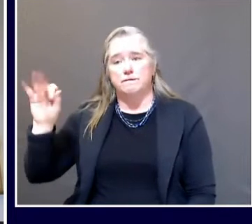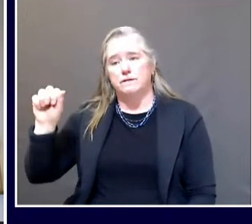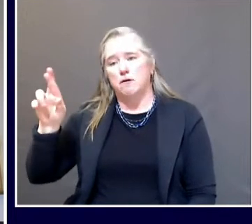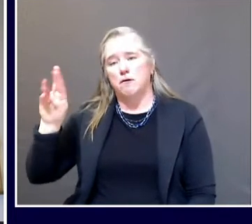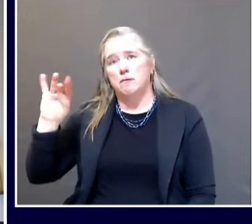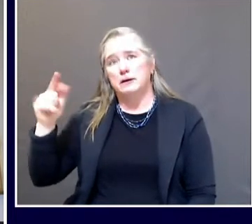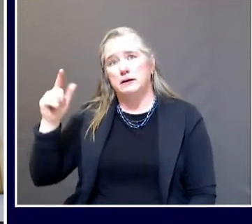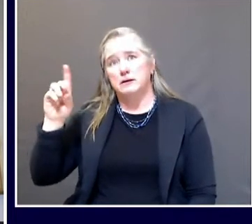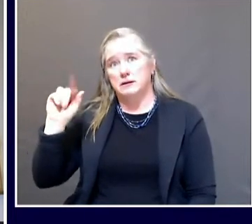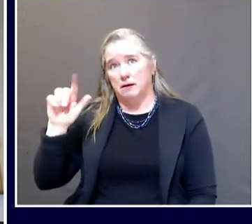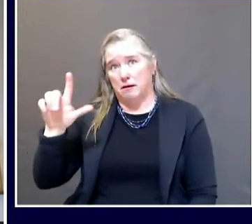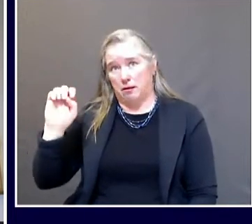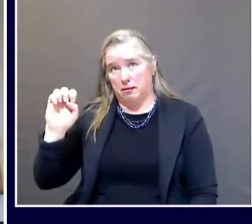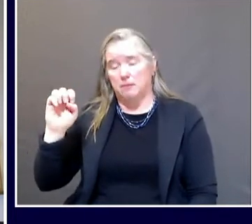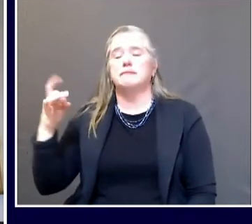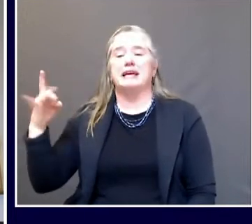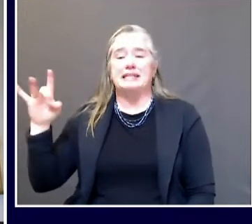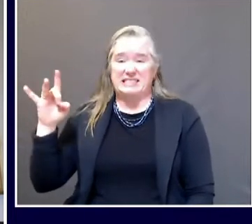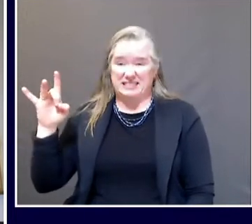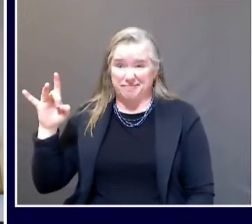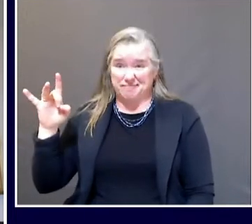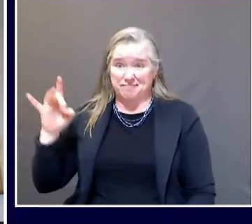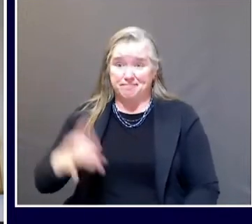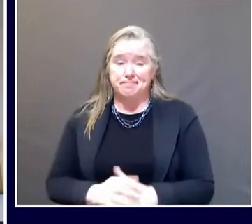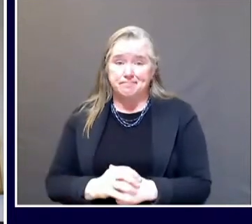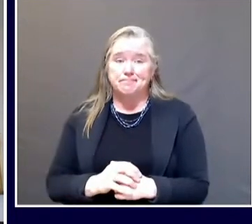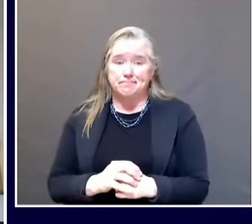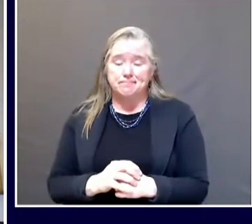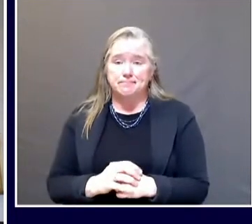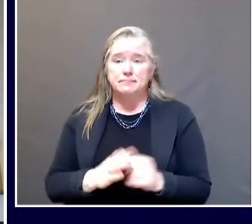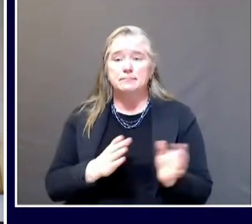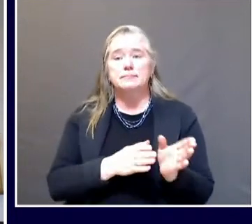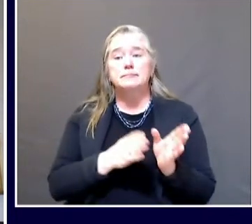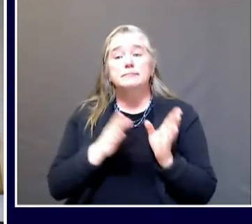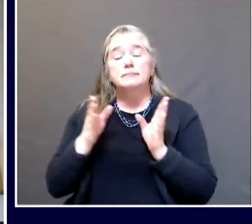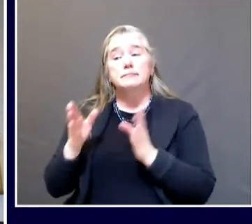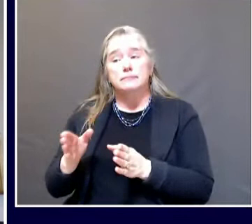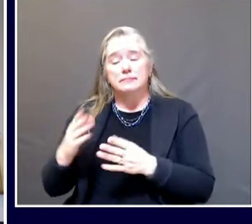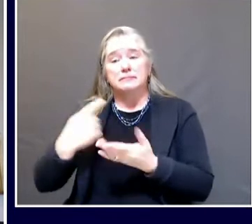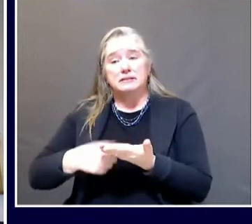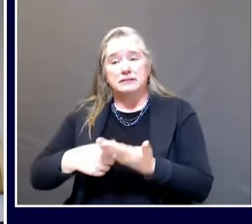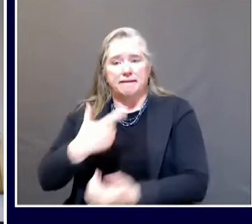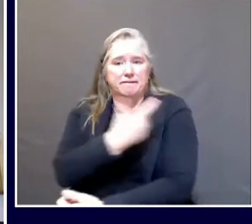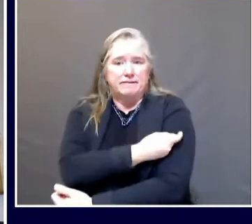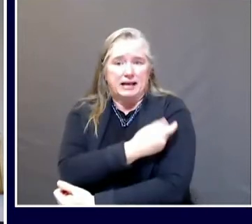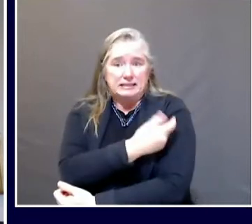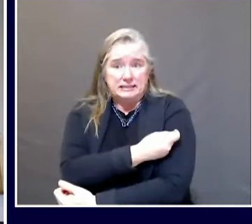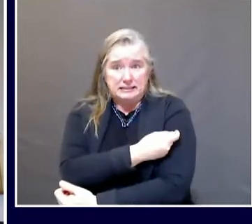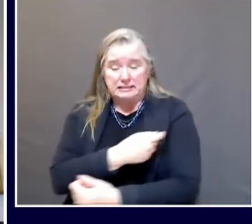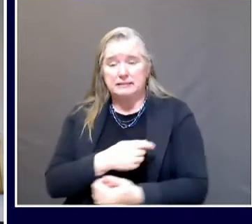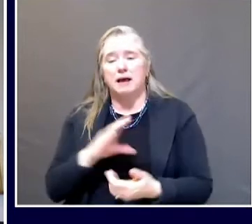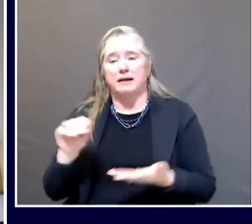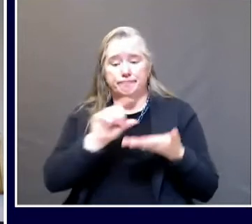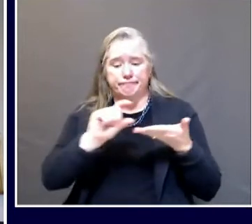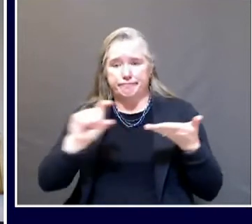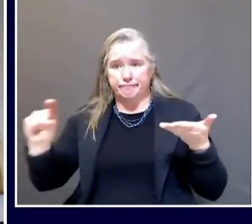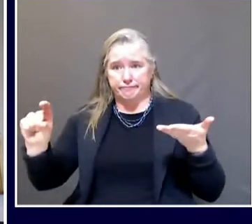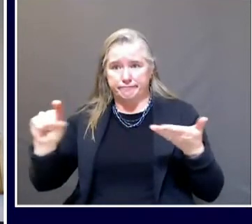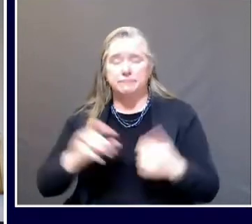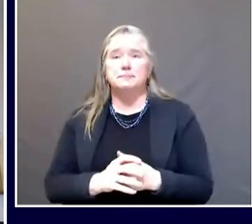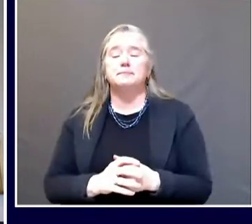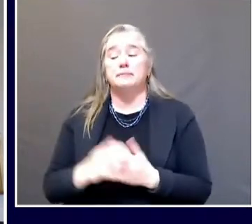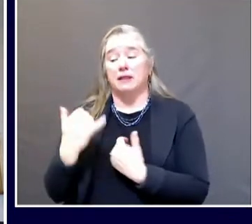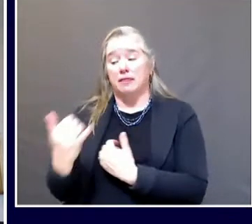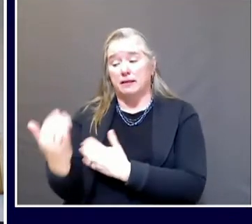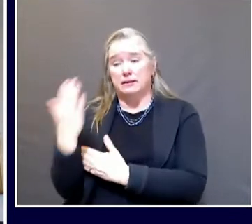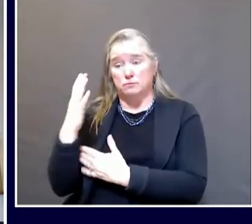18 cases. Turning now to vaccines and vaccinations. As of this morning,